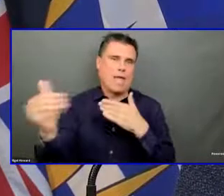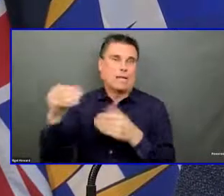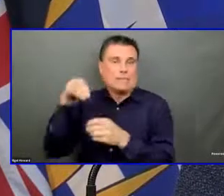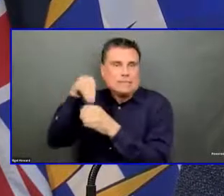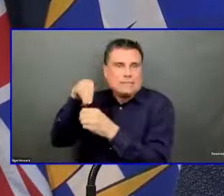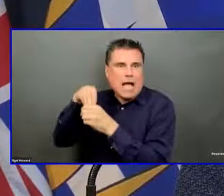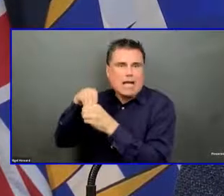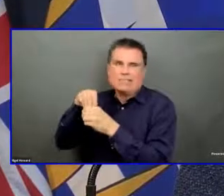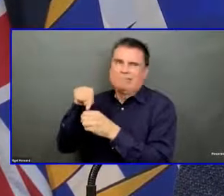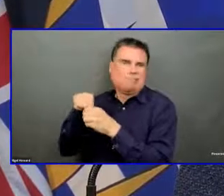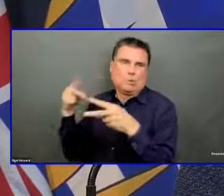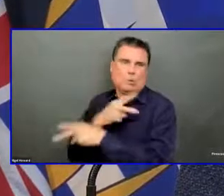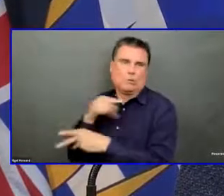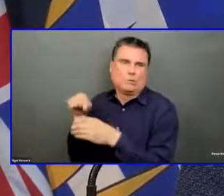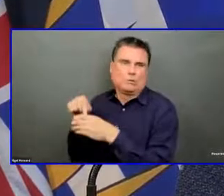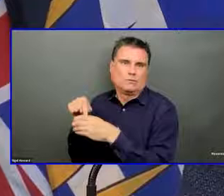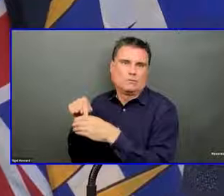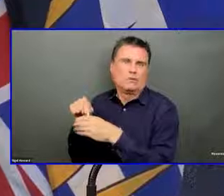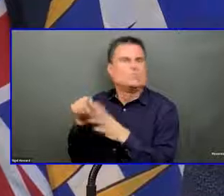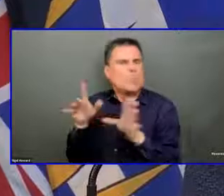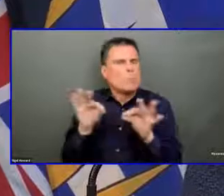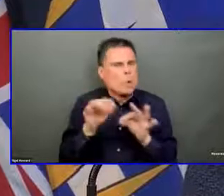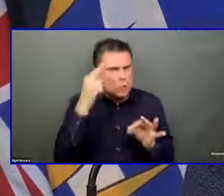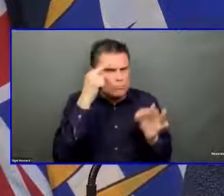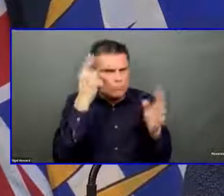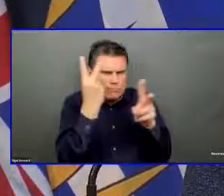Waters, BC Today.